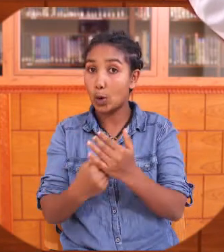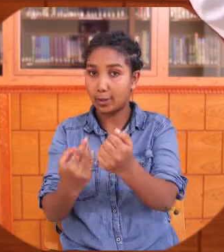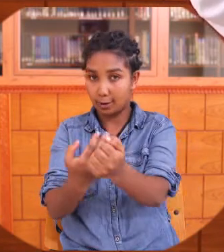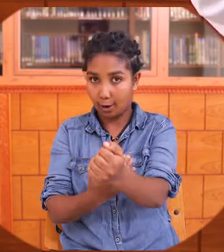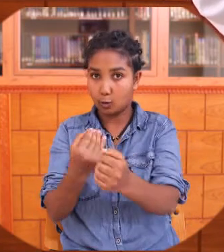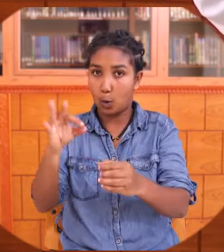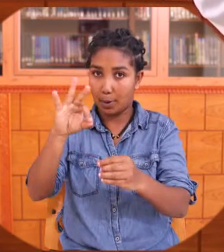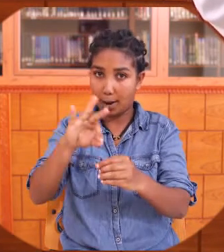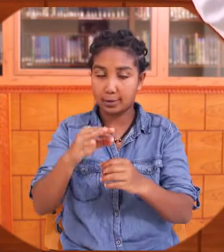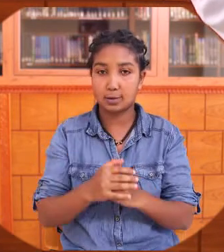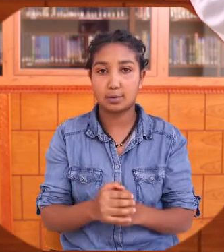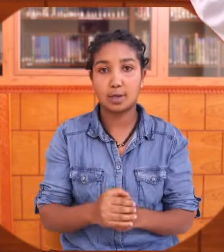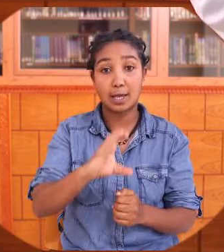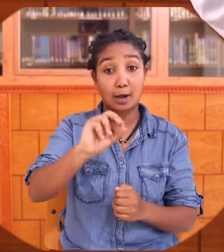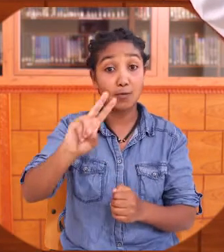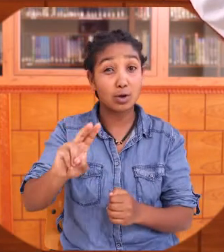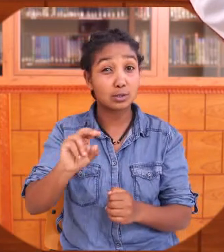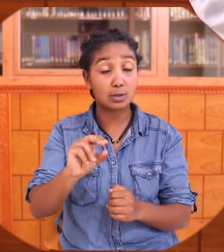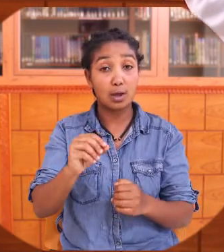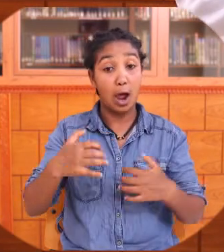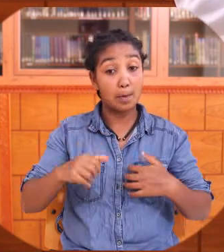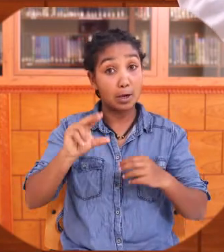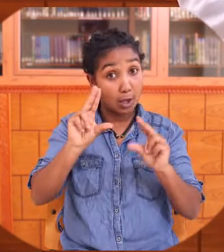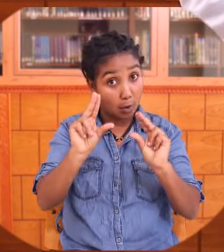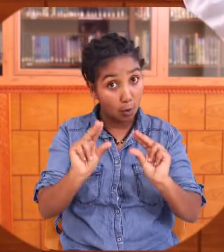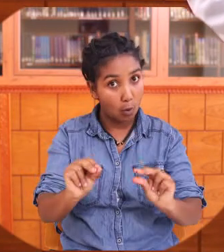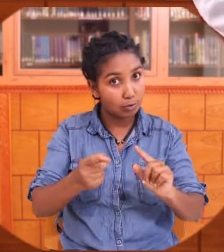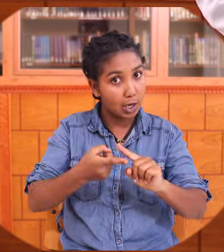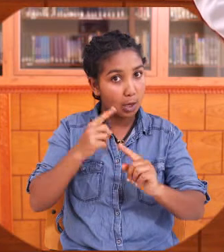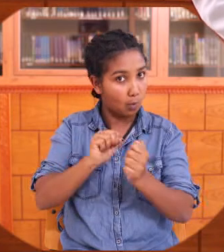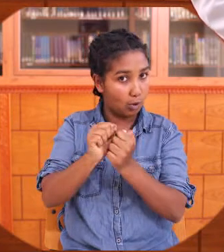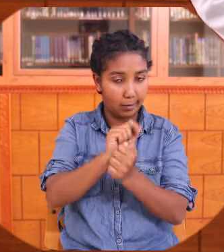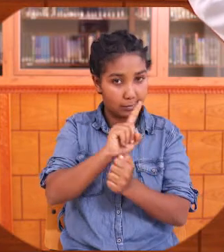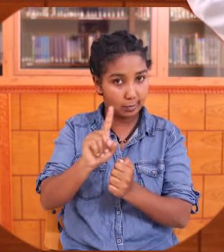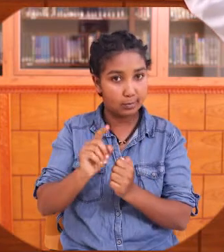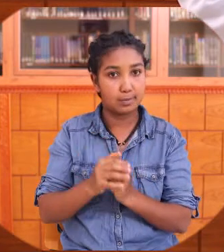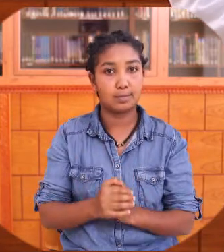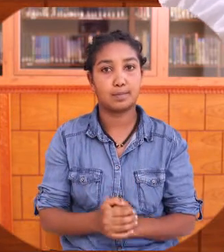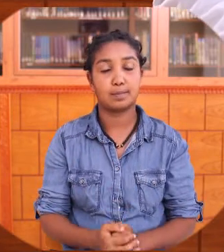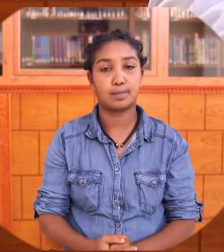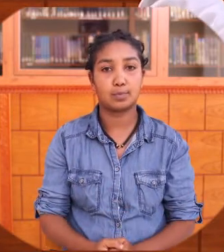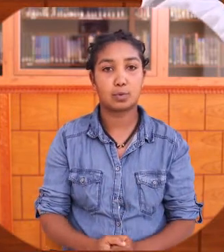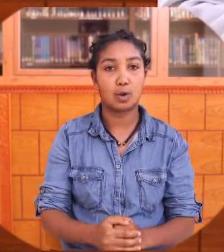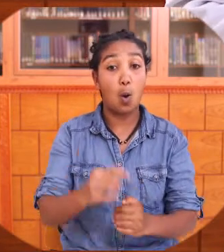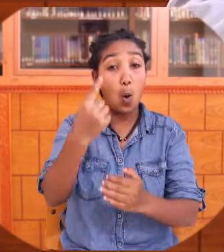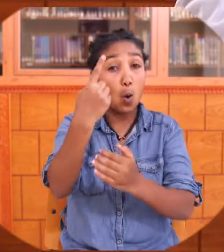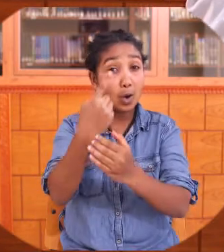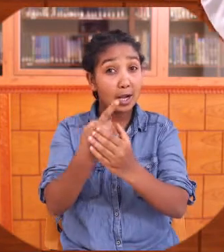So carnivorous animals are not ruminant animals. They are not ruminant animals.